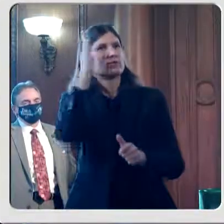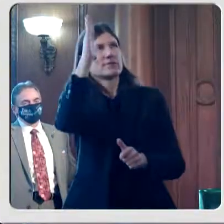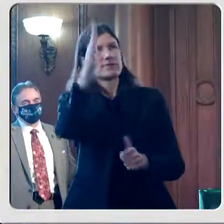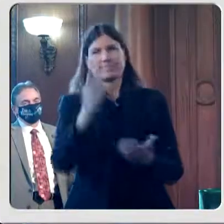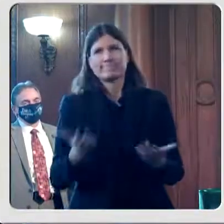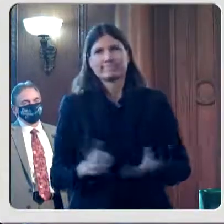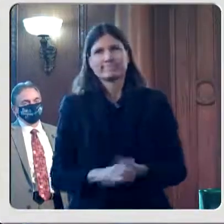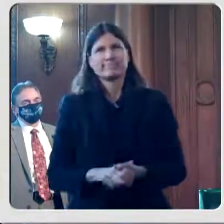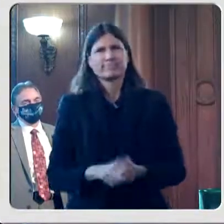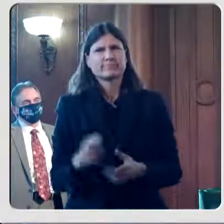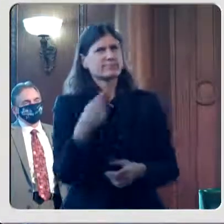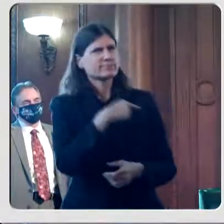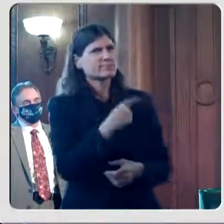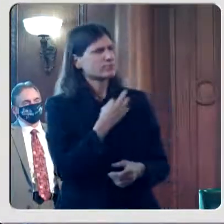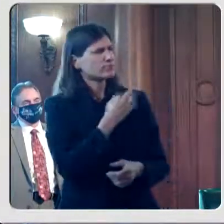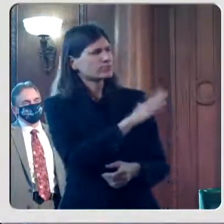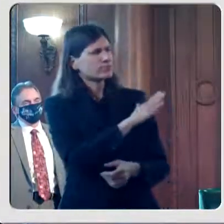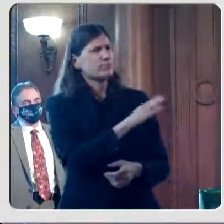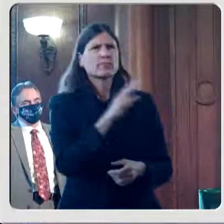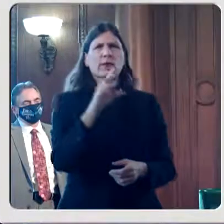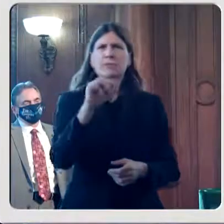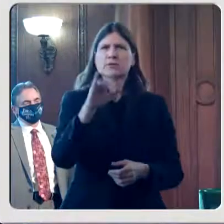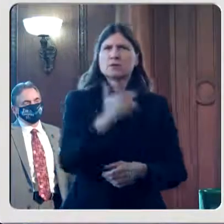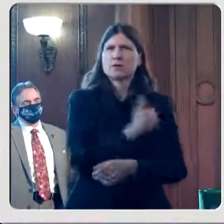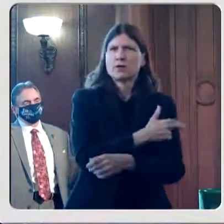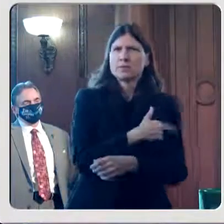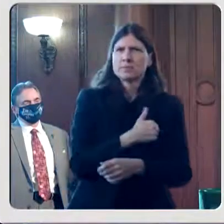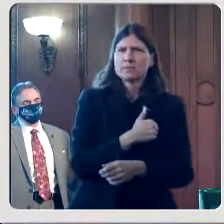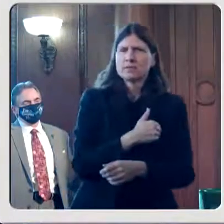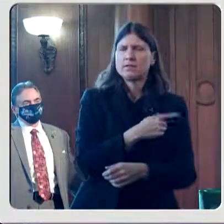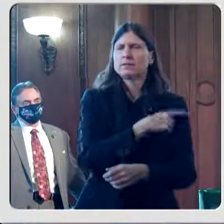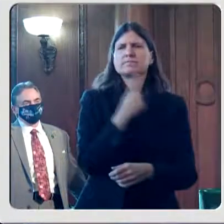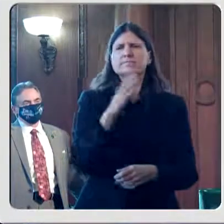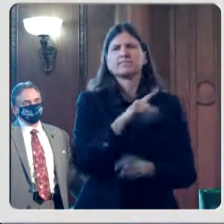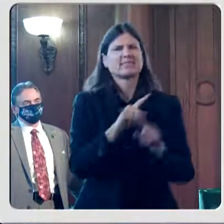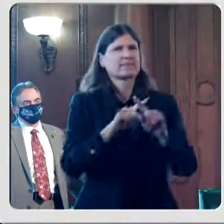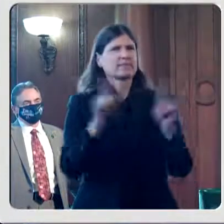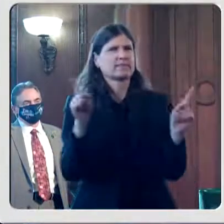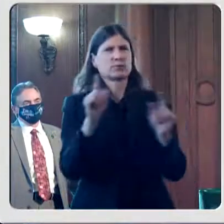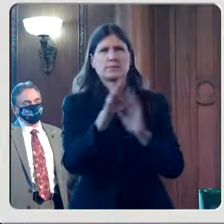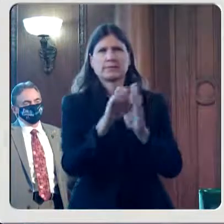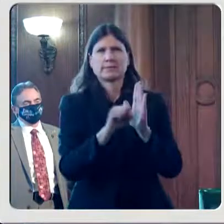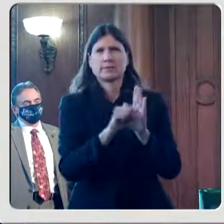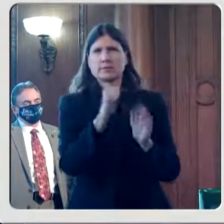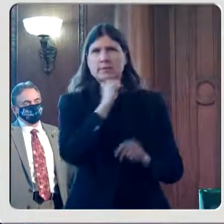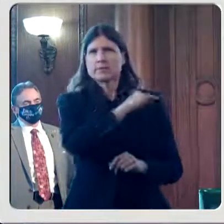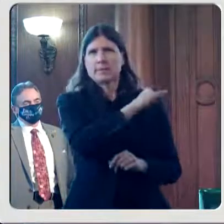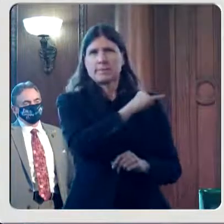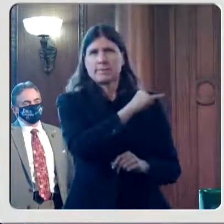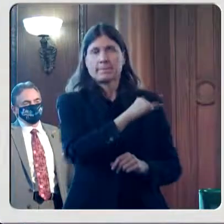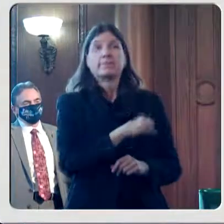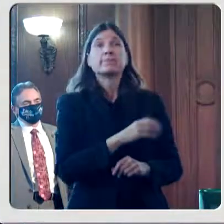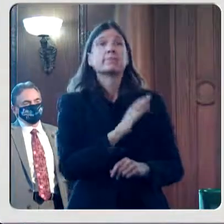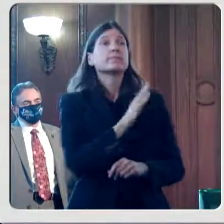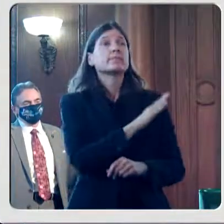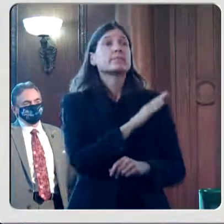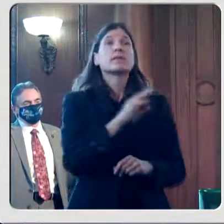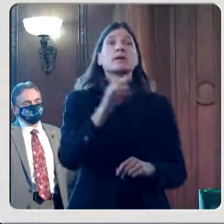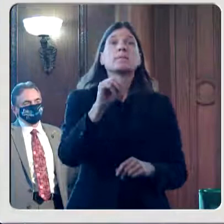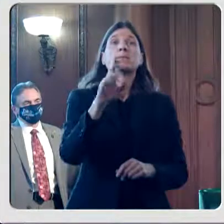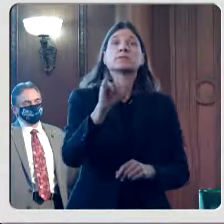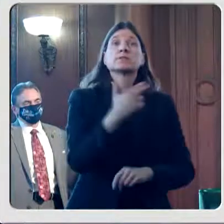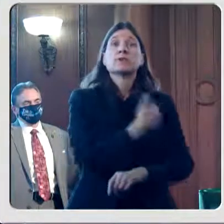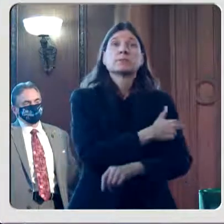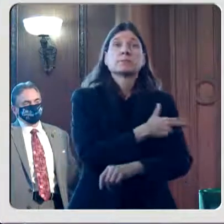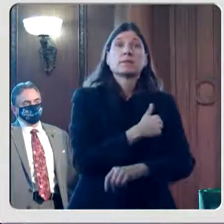It is a different scenario for us where we don't have the excess capacity and are looking for more vaccine to bolster that